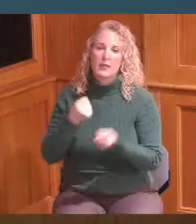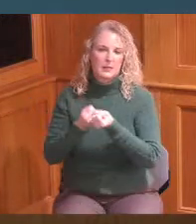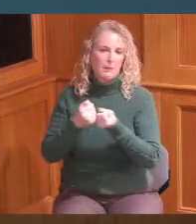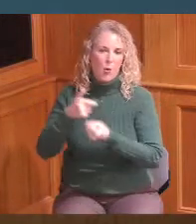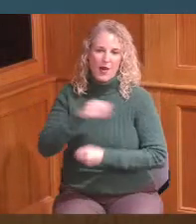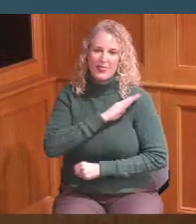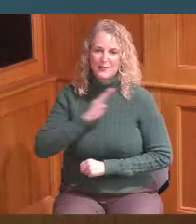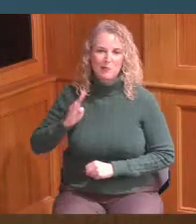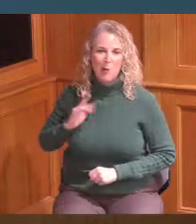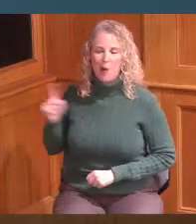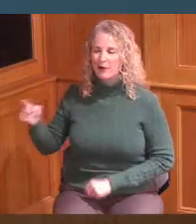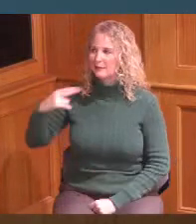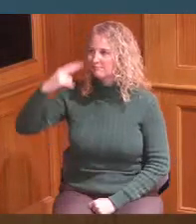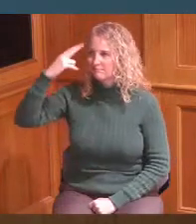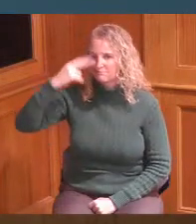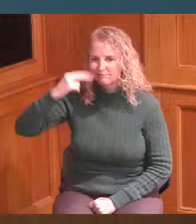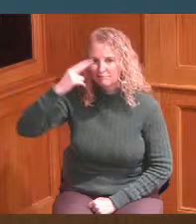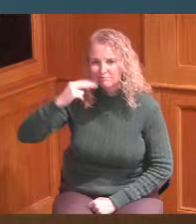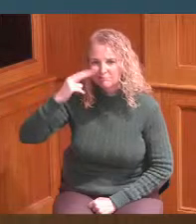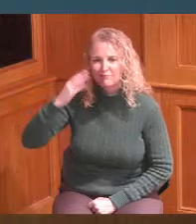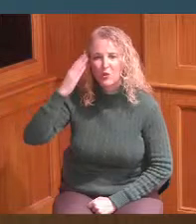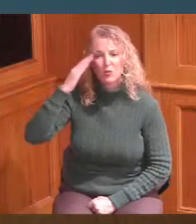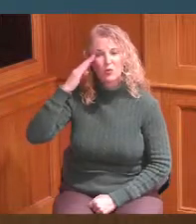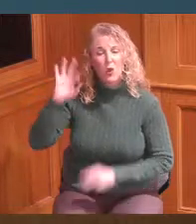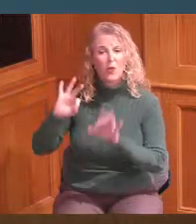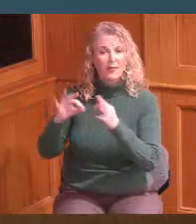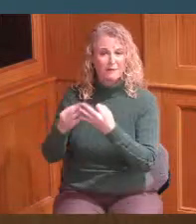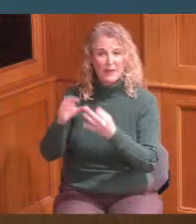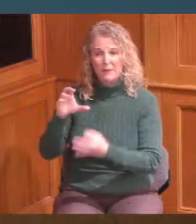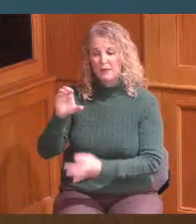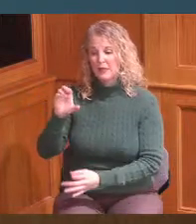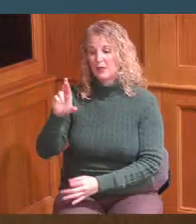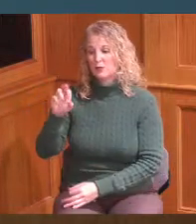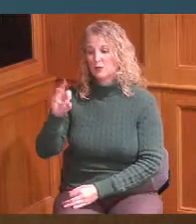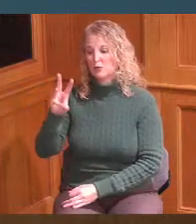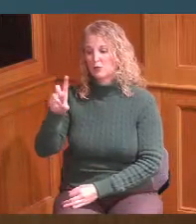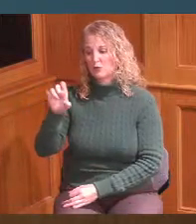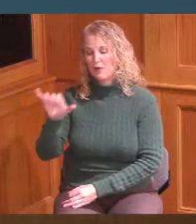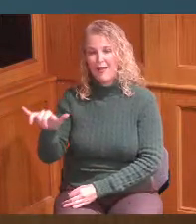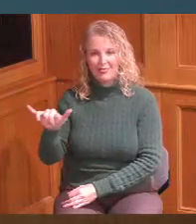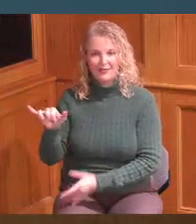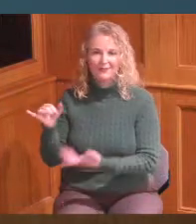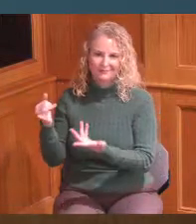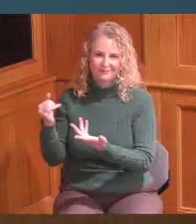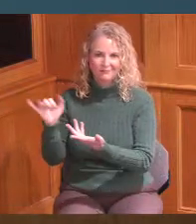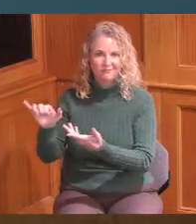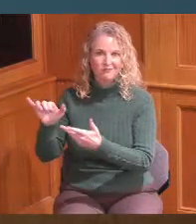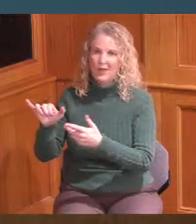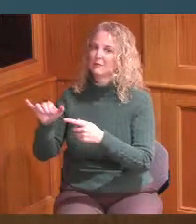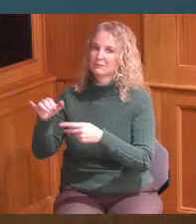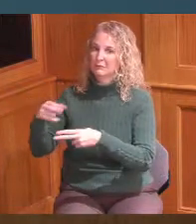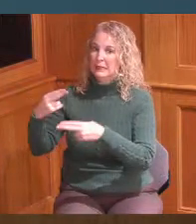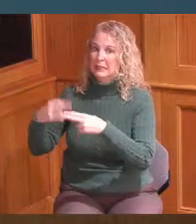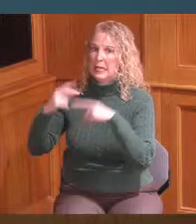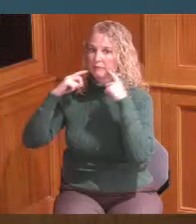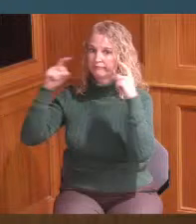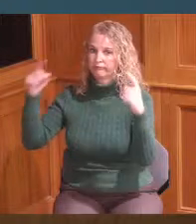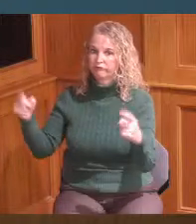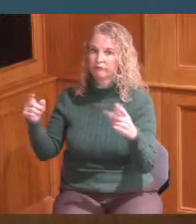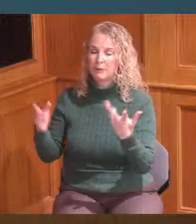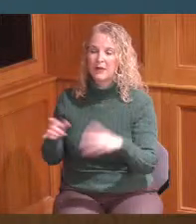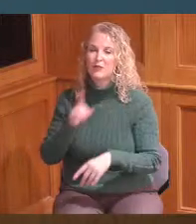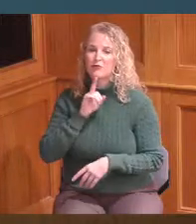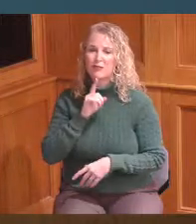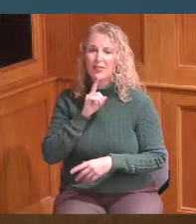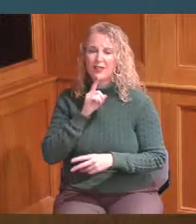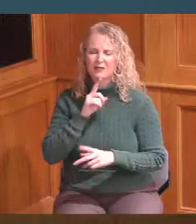great sense of humor. He's one of the Crowleys, and so his family is very renowned in this area, but it was a huge loss,